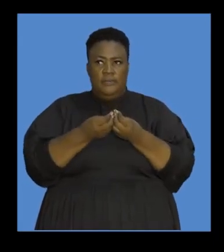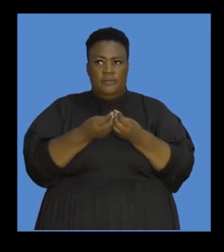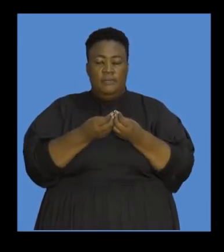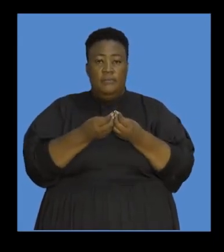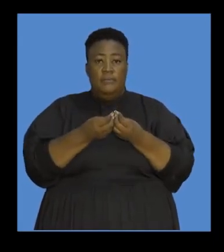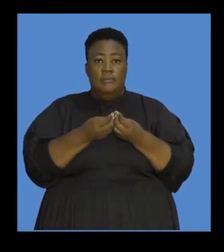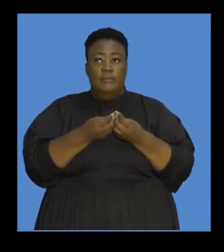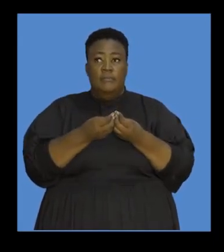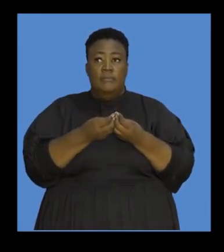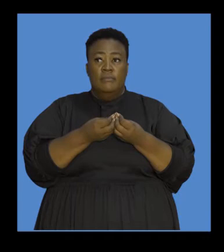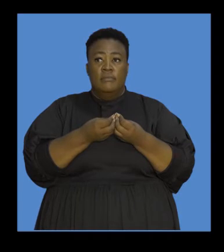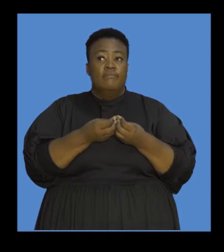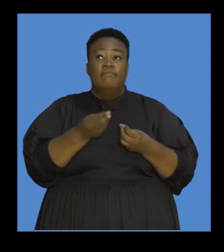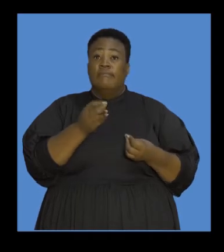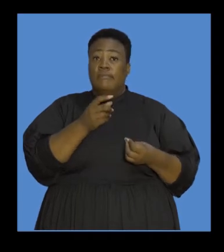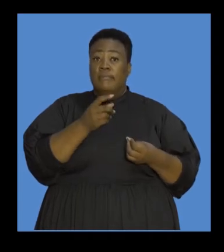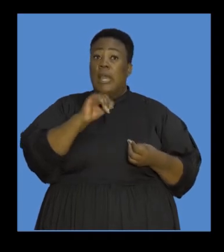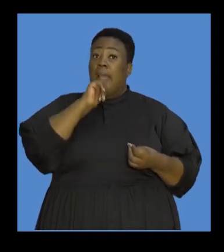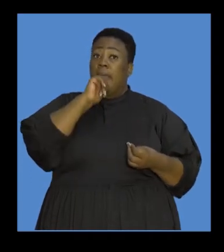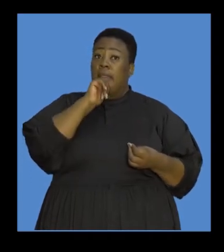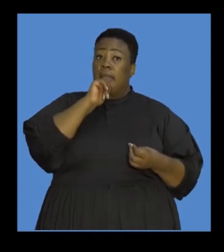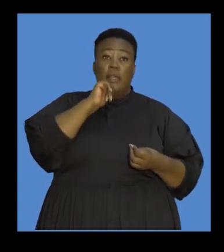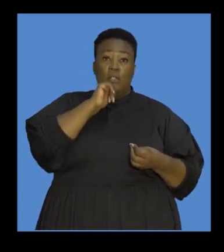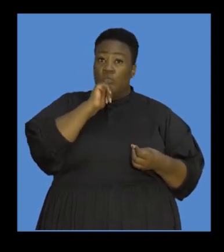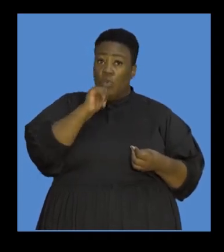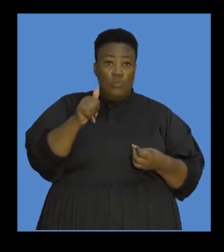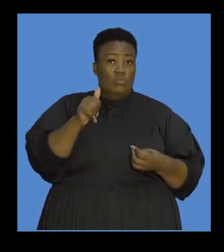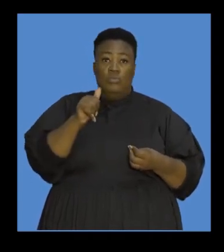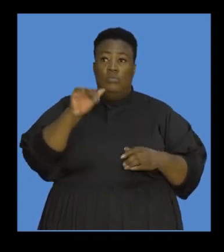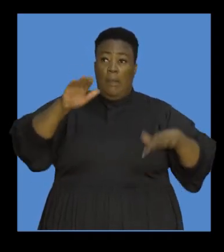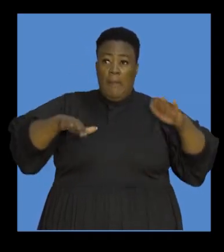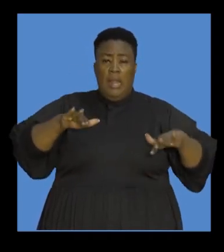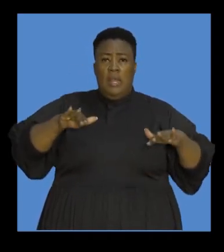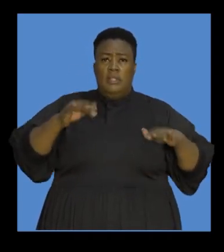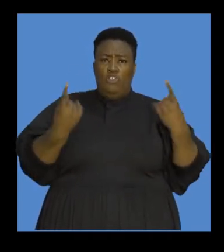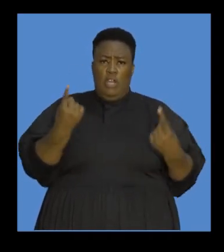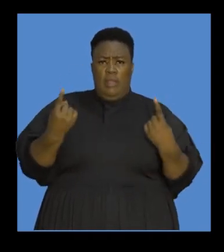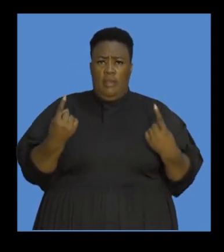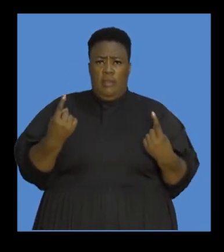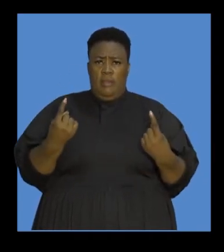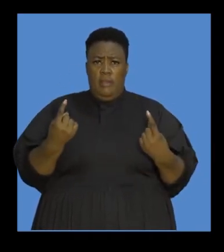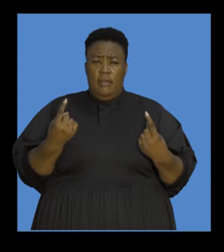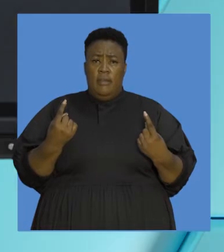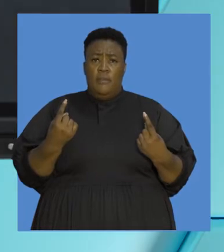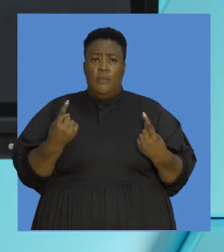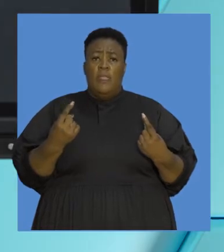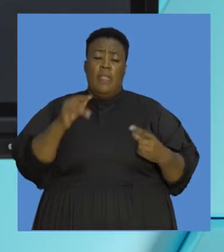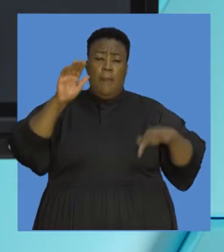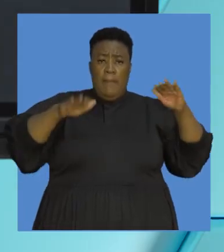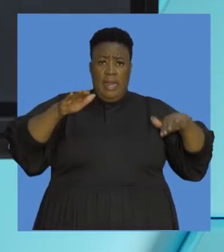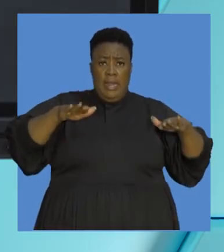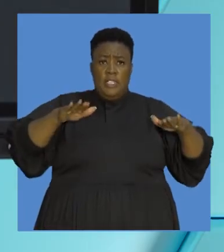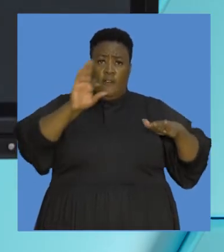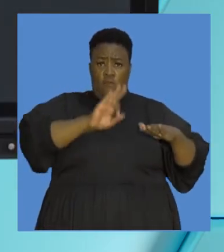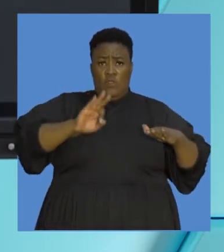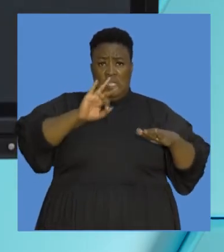different objects. They do not balance each other. This is very important.